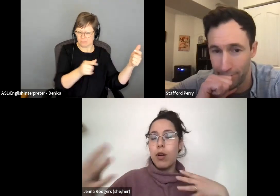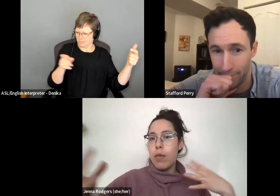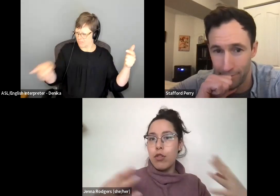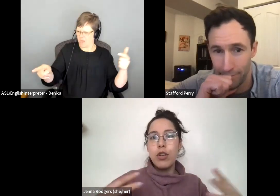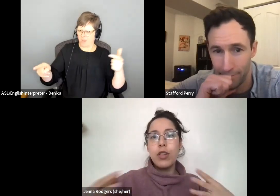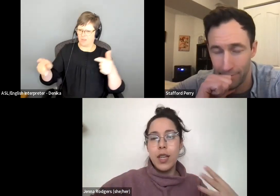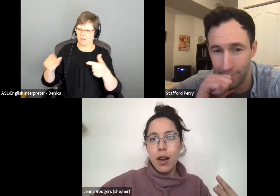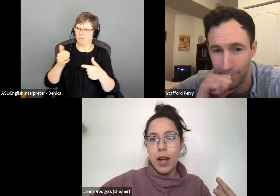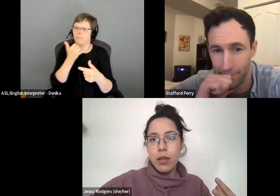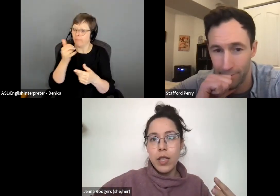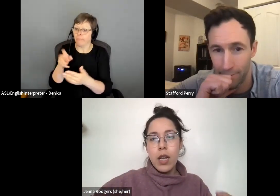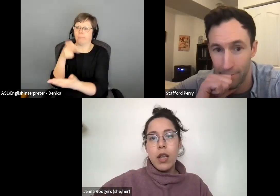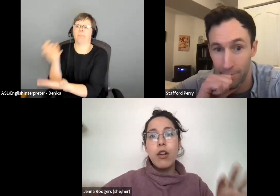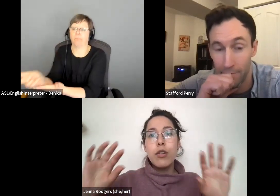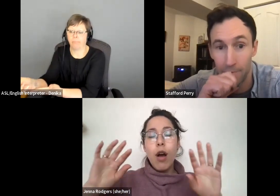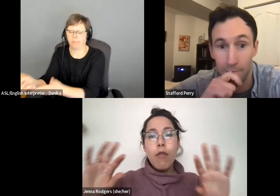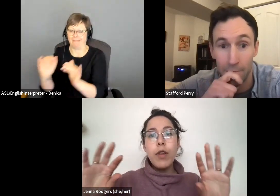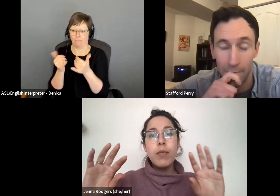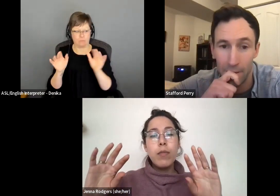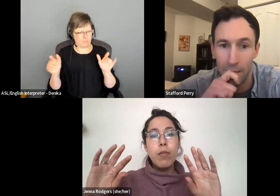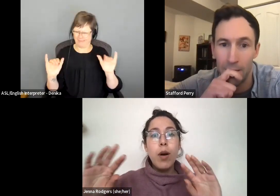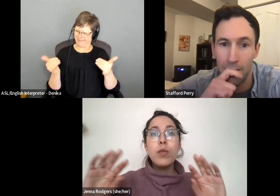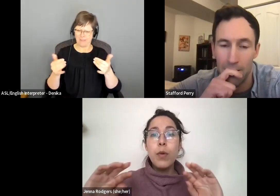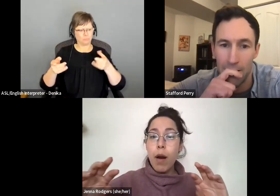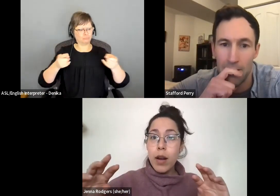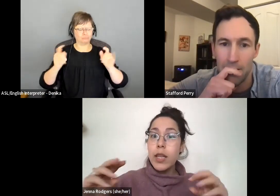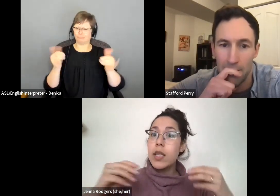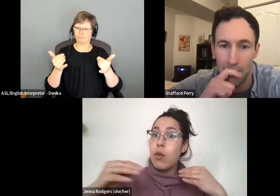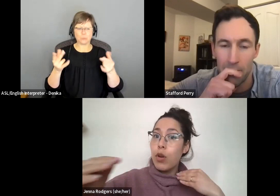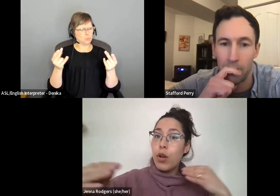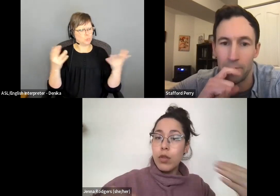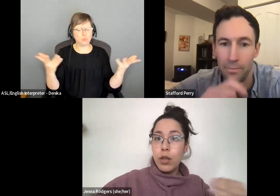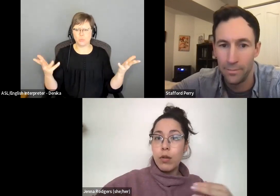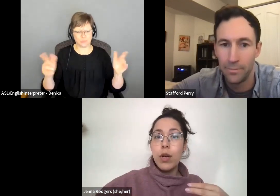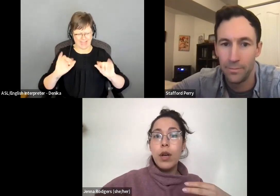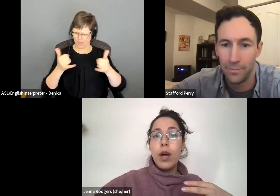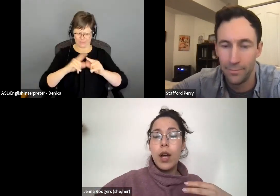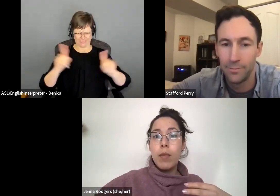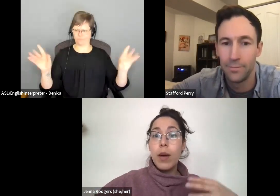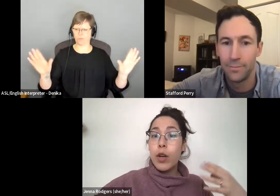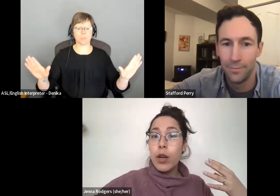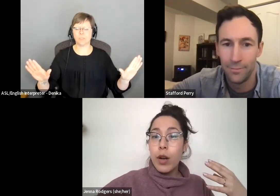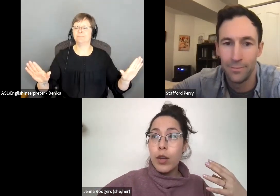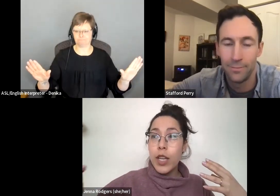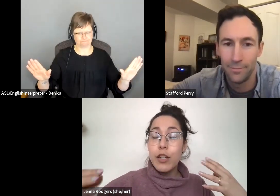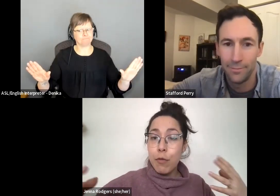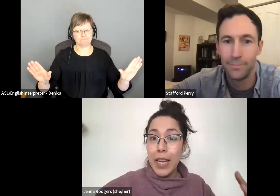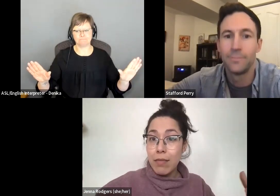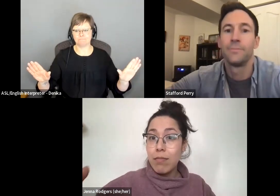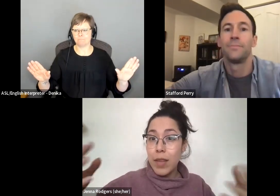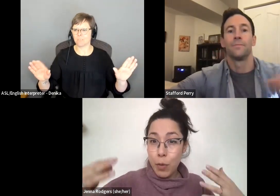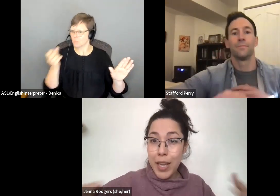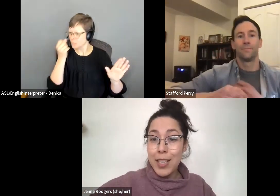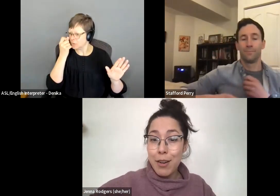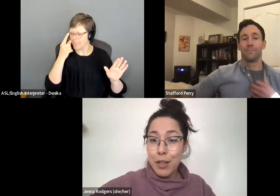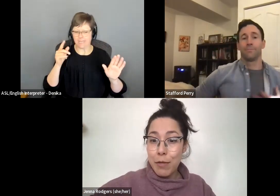verbal or emotional scenarios, there are often multiple parties that you could go to to